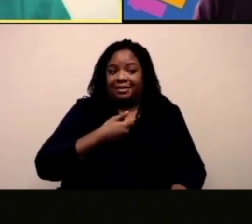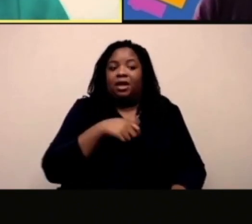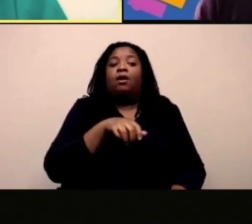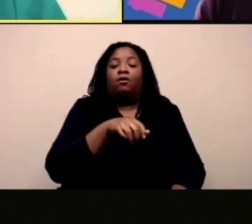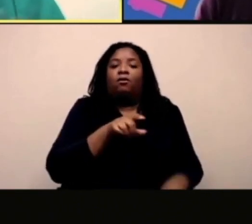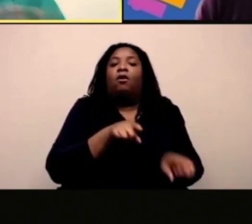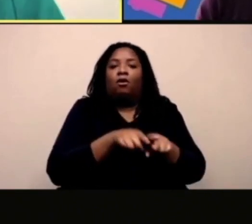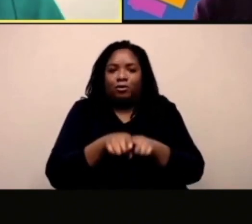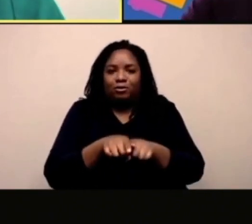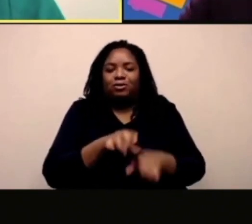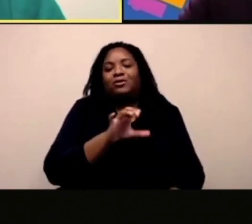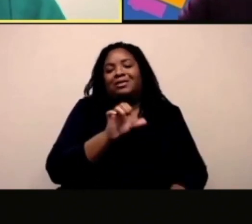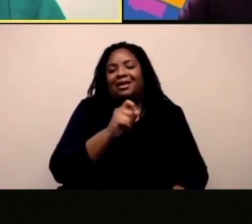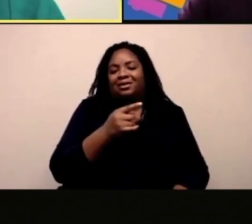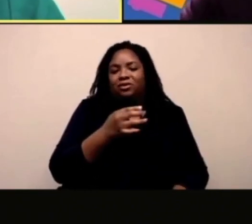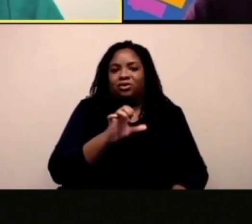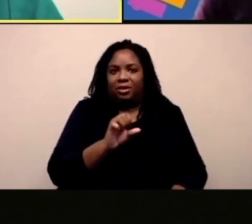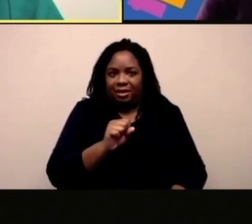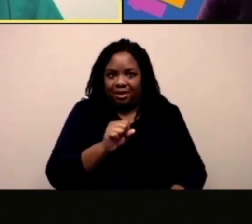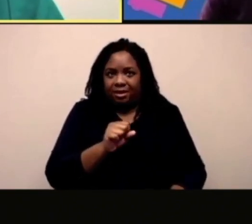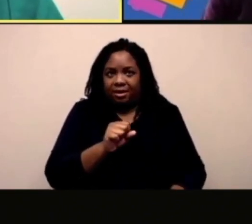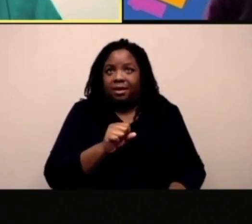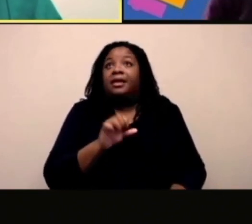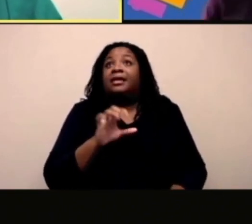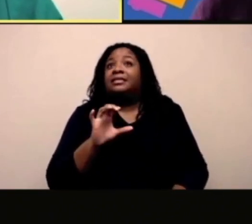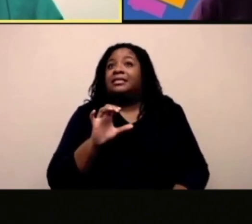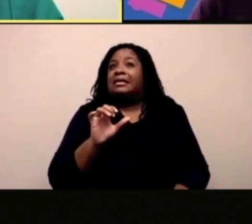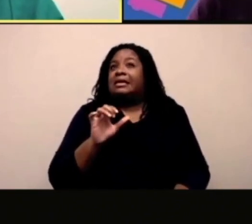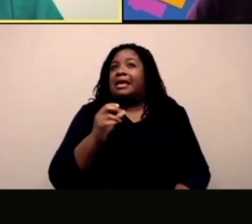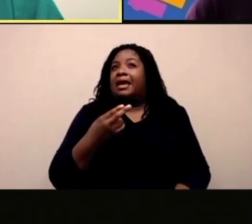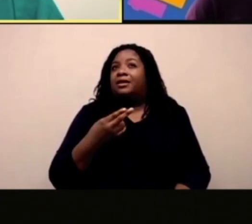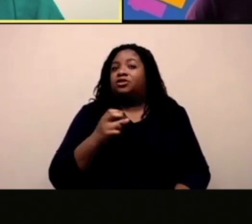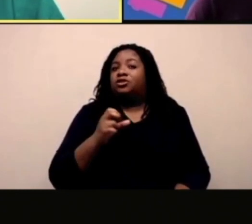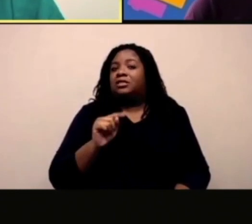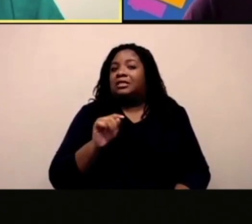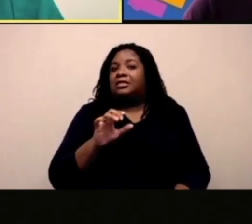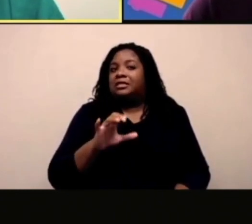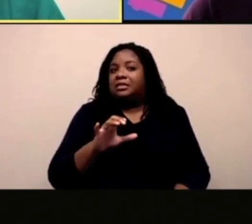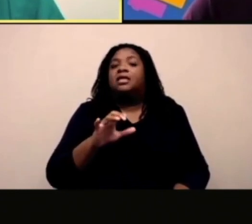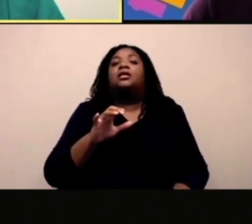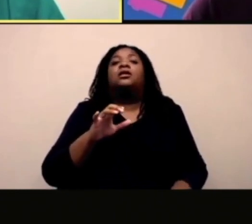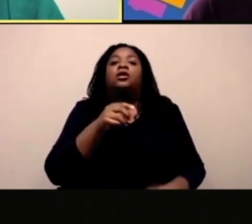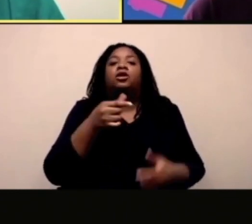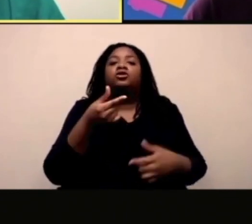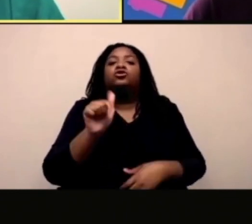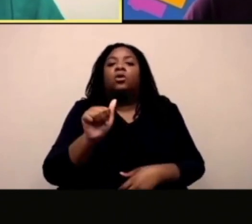leader, proud secretary of the CSTA Georgia chapter, and a recently elected